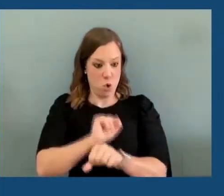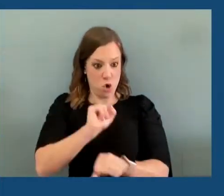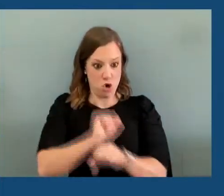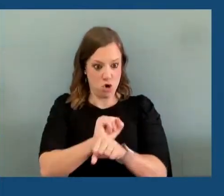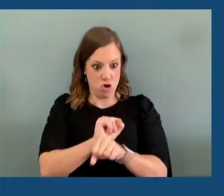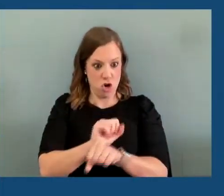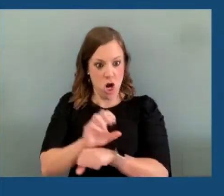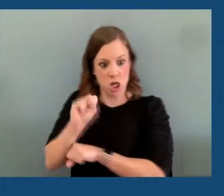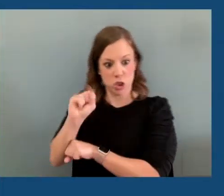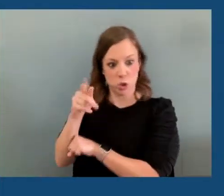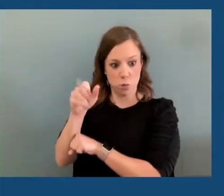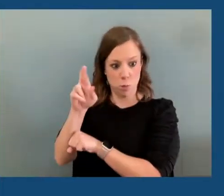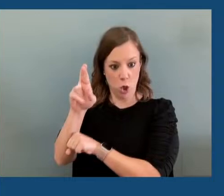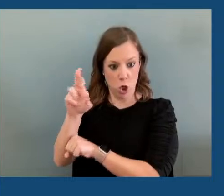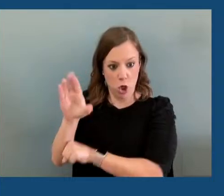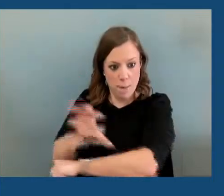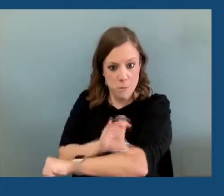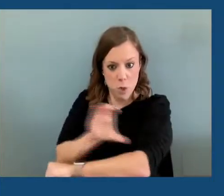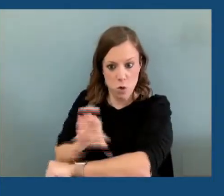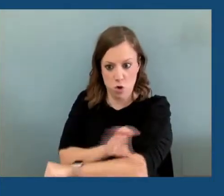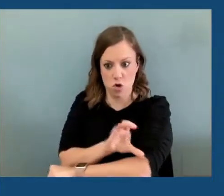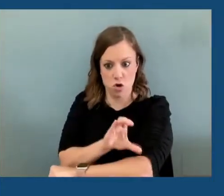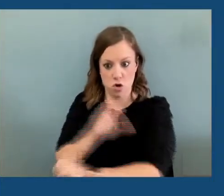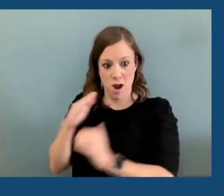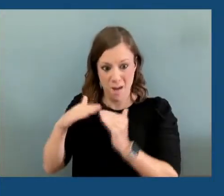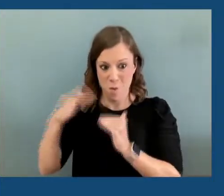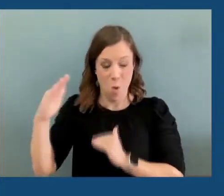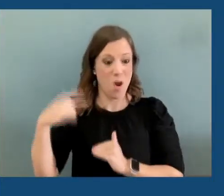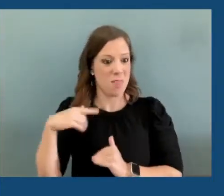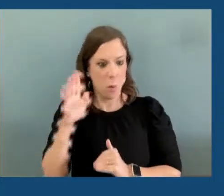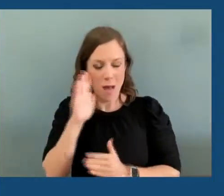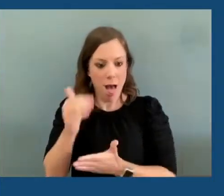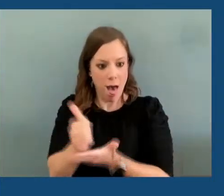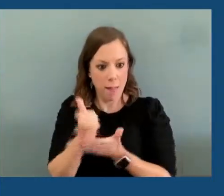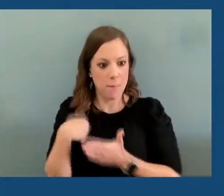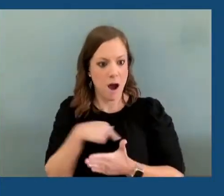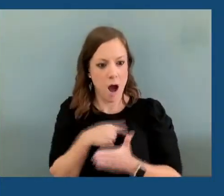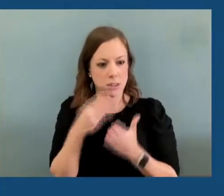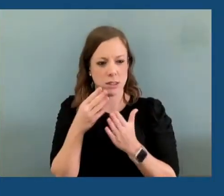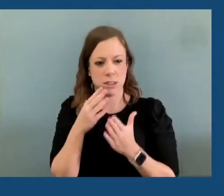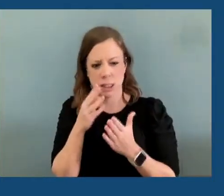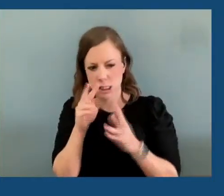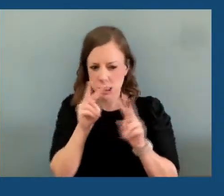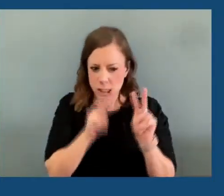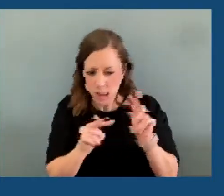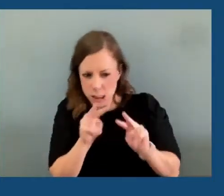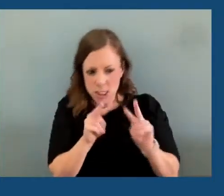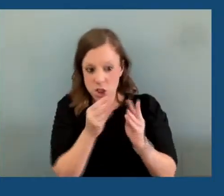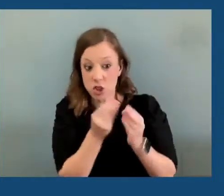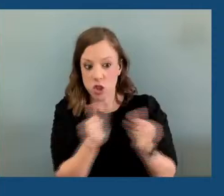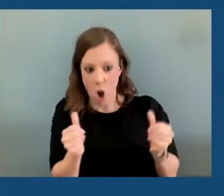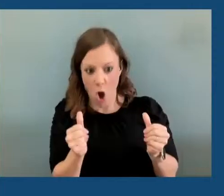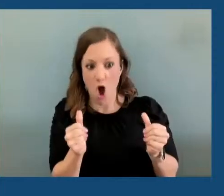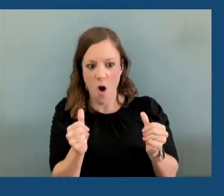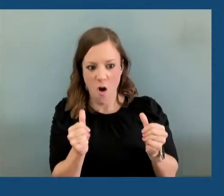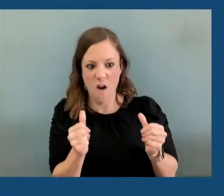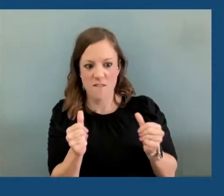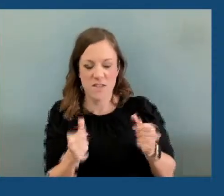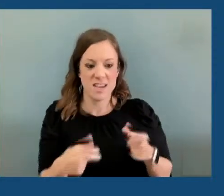supercomputer, and more that will help us with solving some of these energy problems that are under the